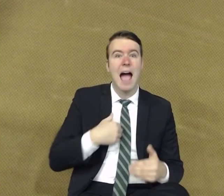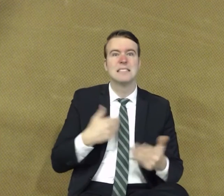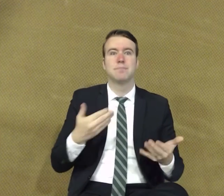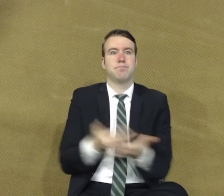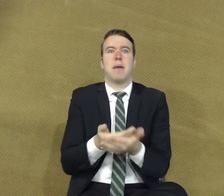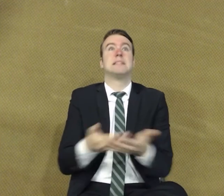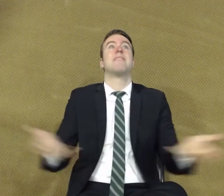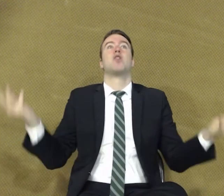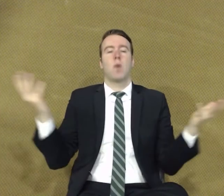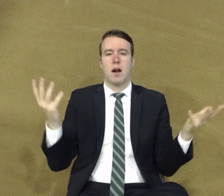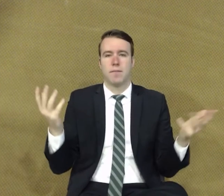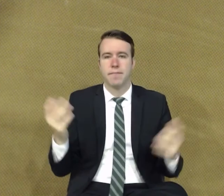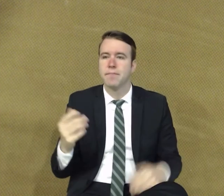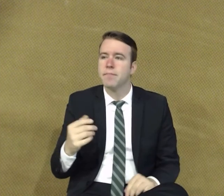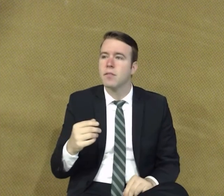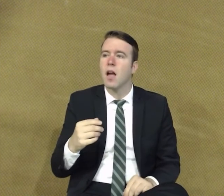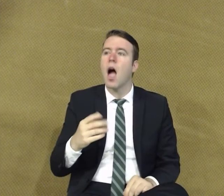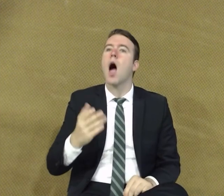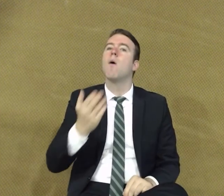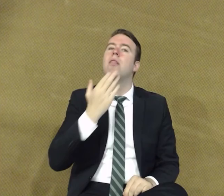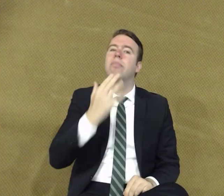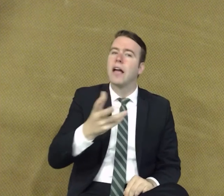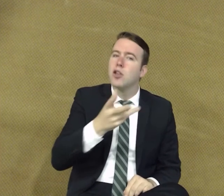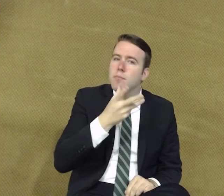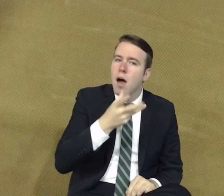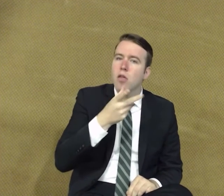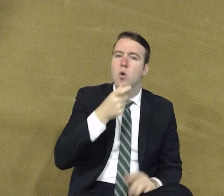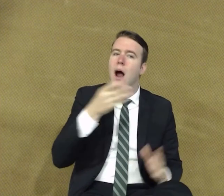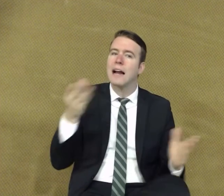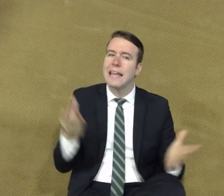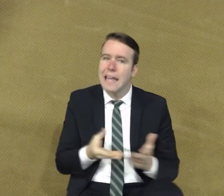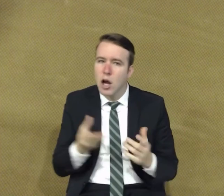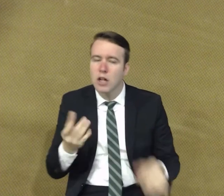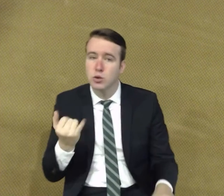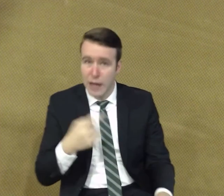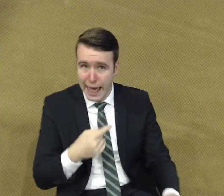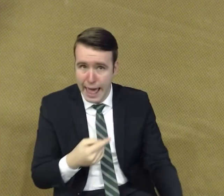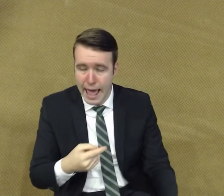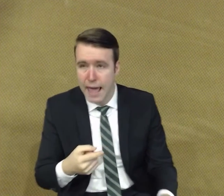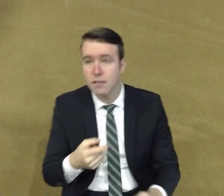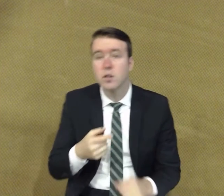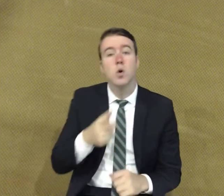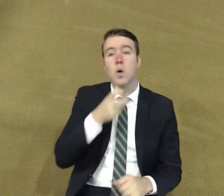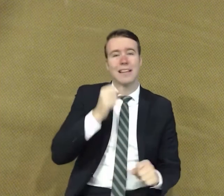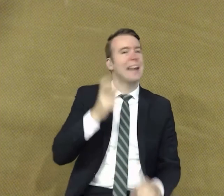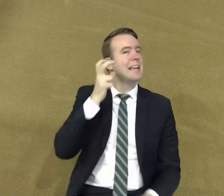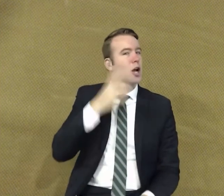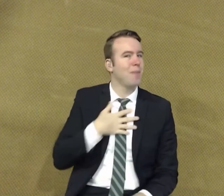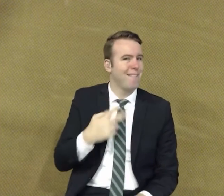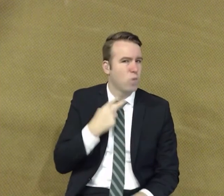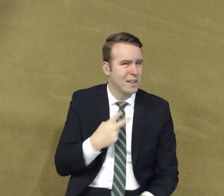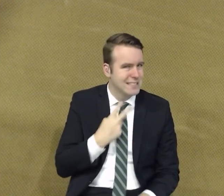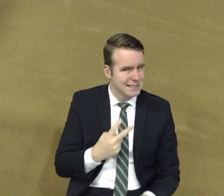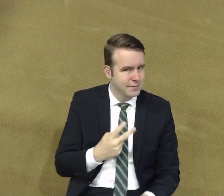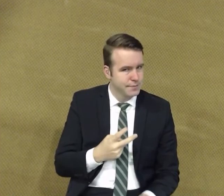everywhere. I want to thank you, mothers that are here today under the sound of my